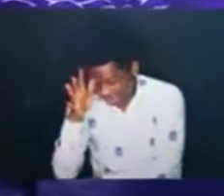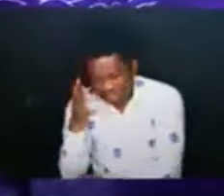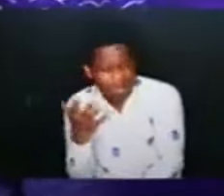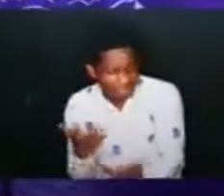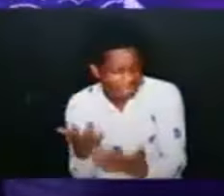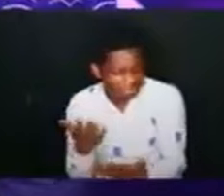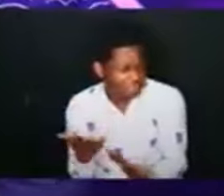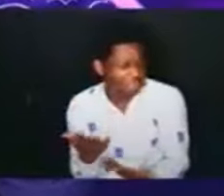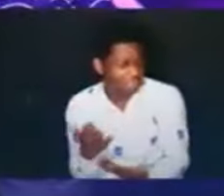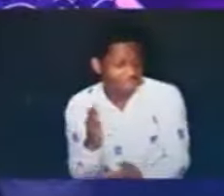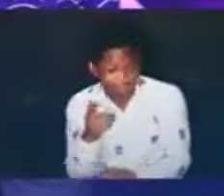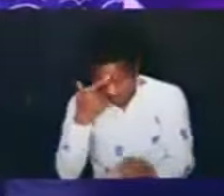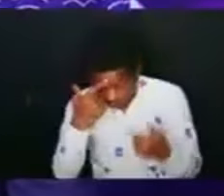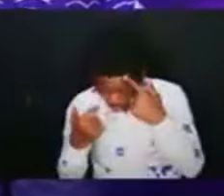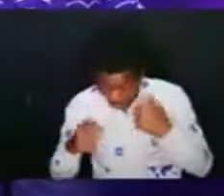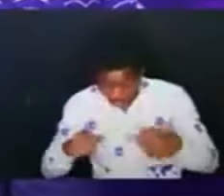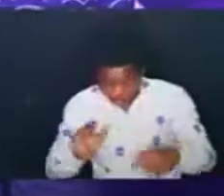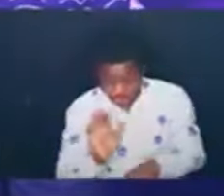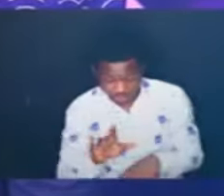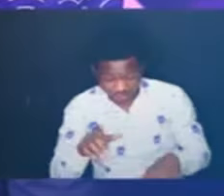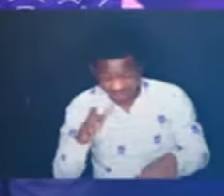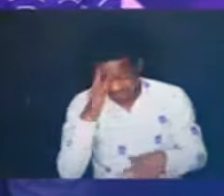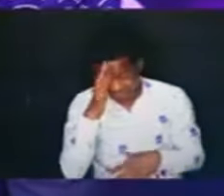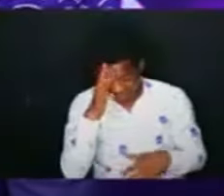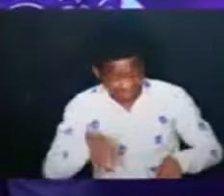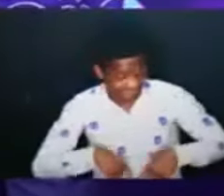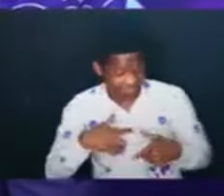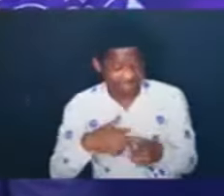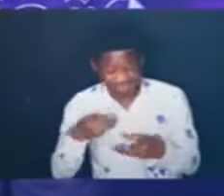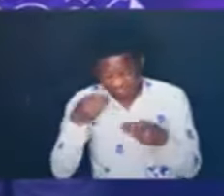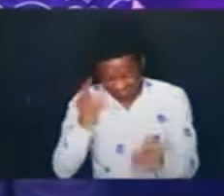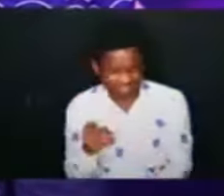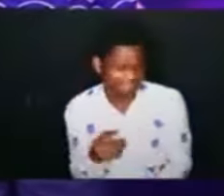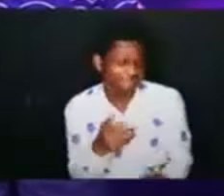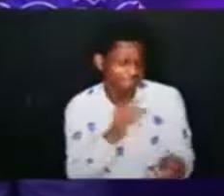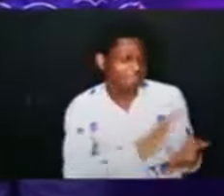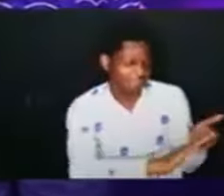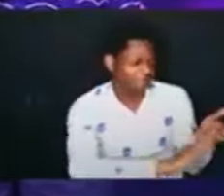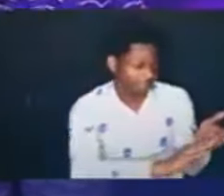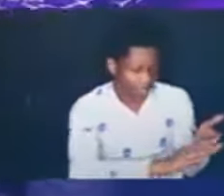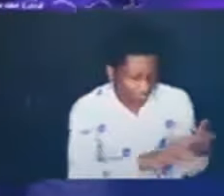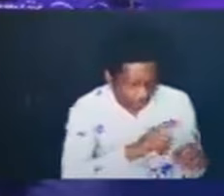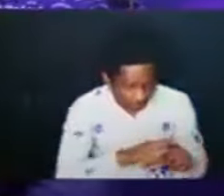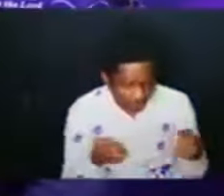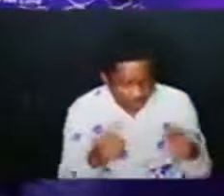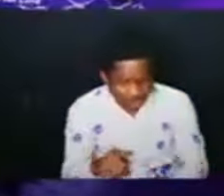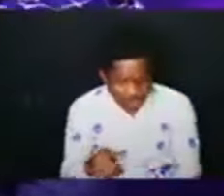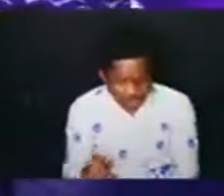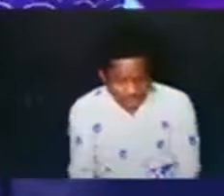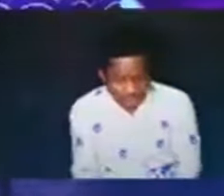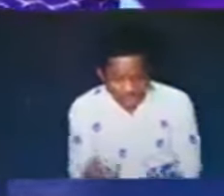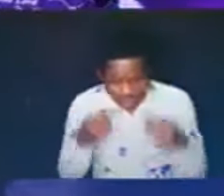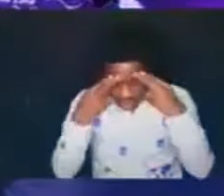he's making is just because of the father. Now when the old man died, he said, "Let's, maybe he will pay us back." Wan gwene say san